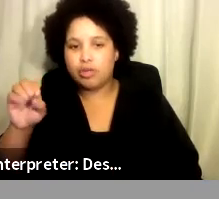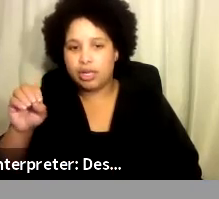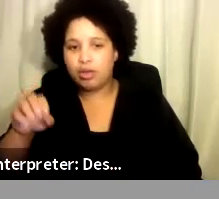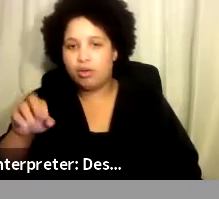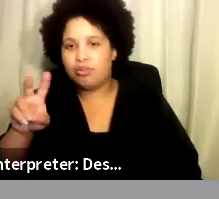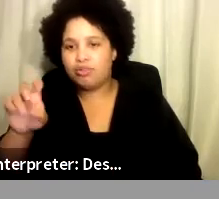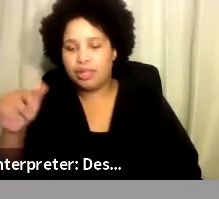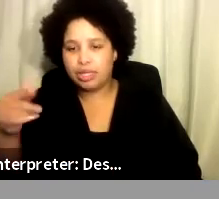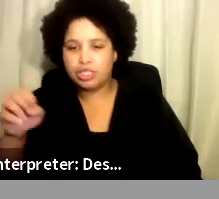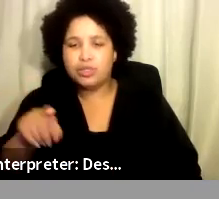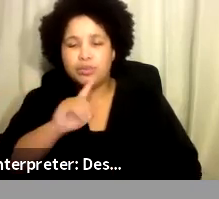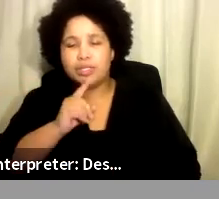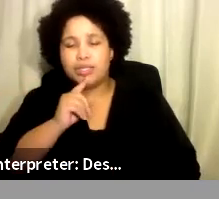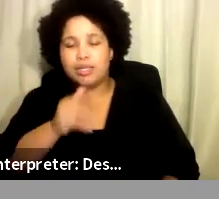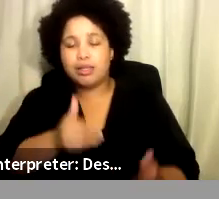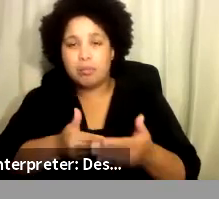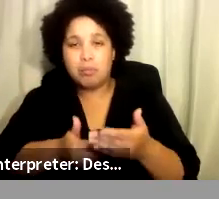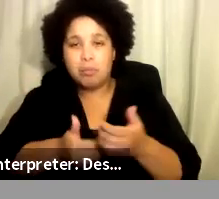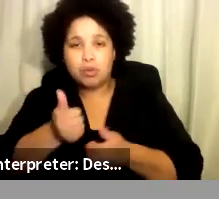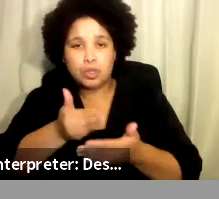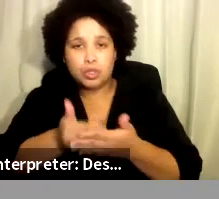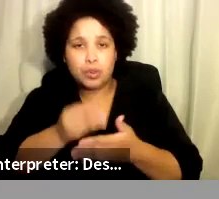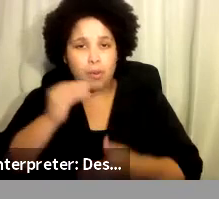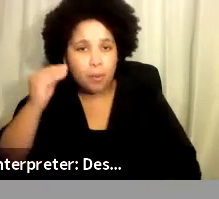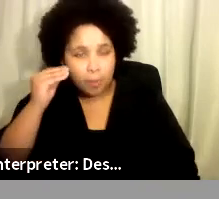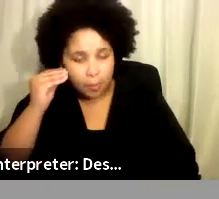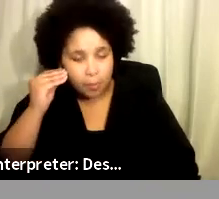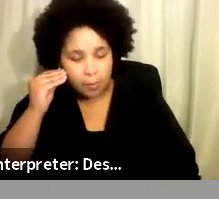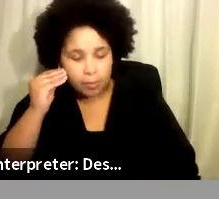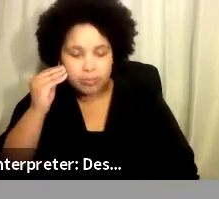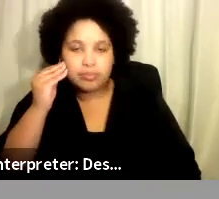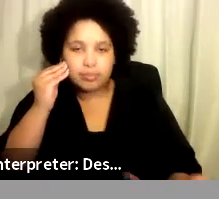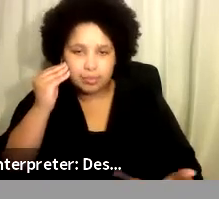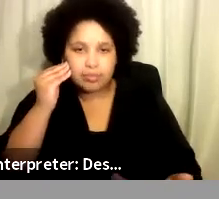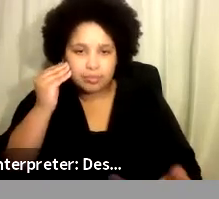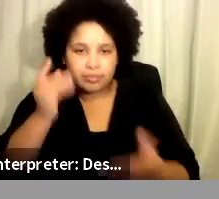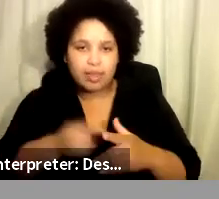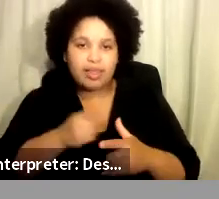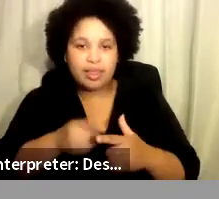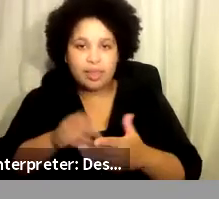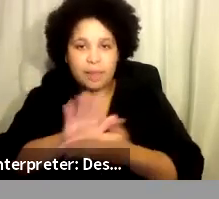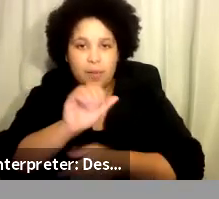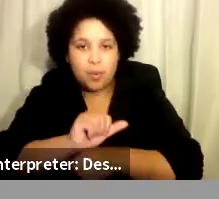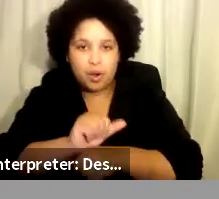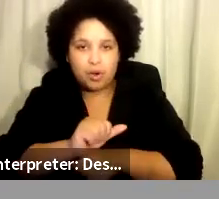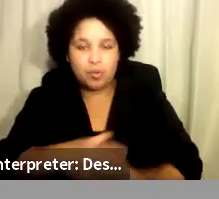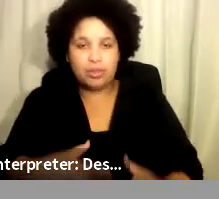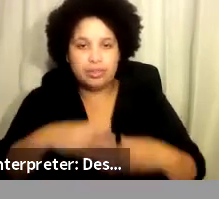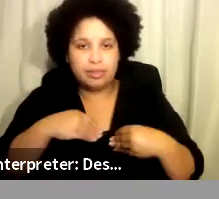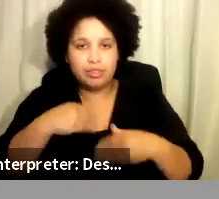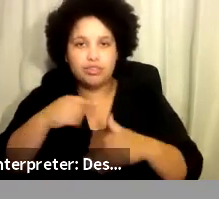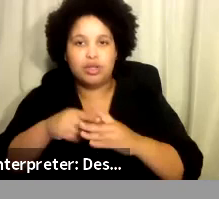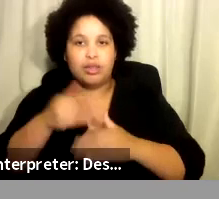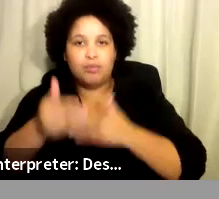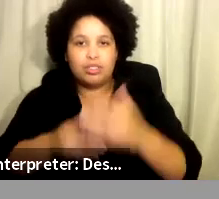actually apply for. So once you see which school is closest to you, then we will accept that paperwork and start the process of